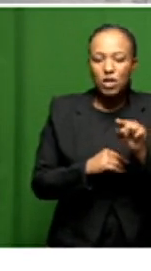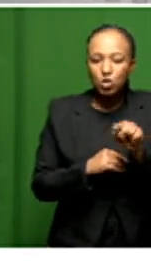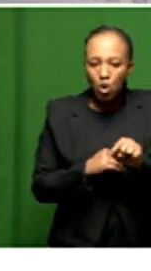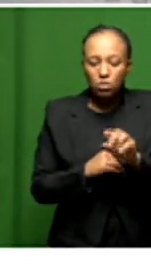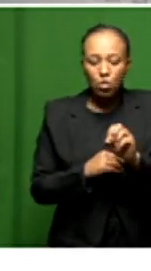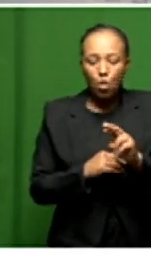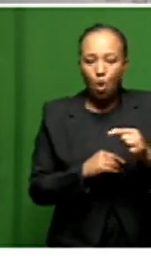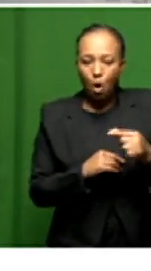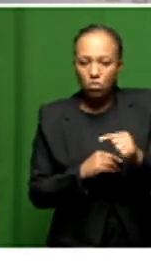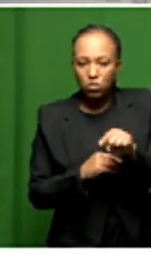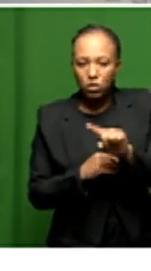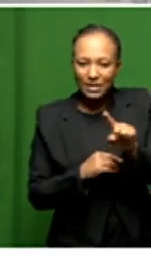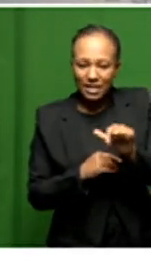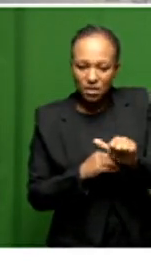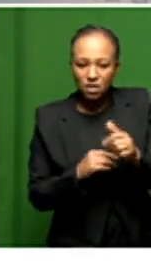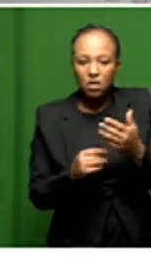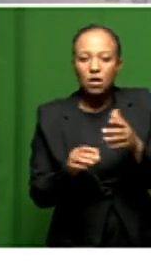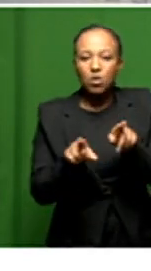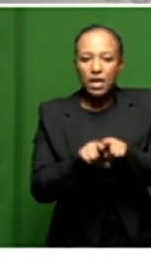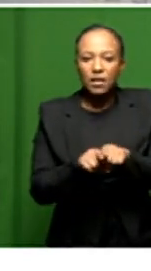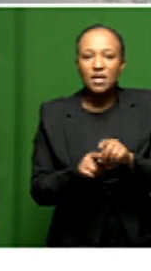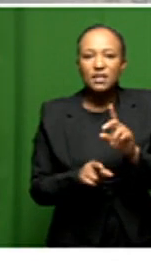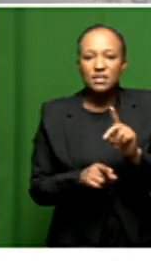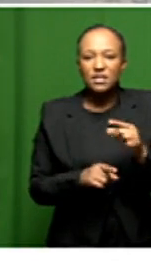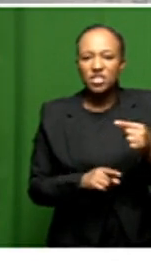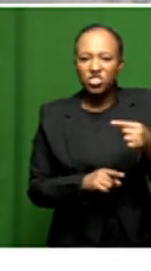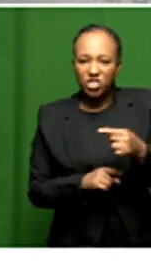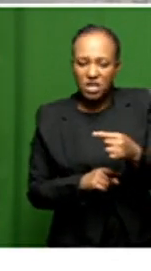tshikulu.org.za, or you could also visit DGMT's website,